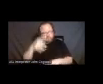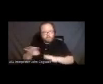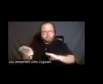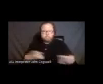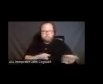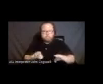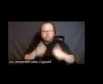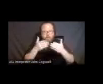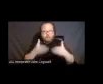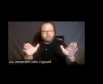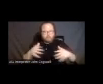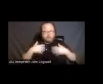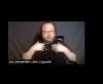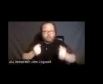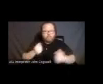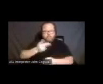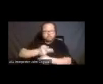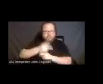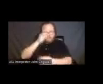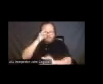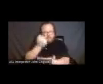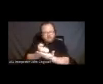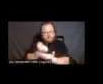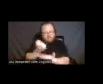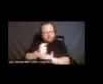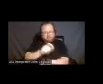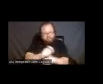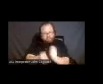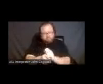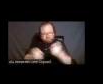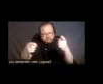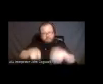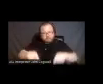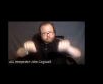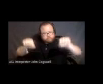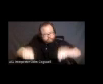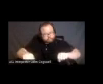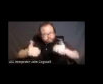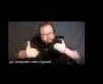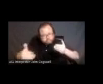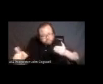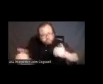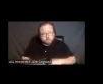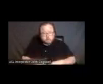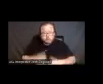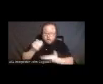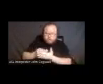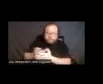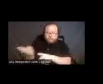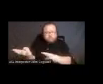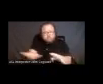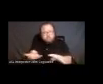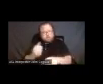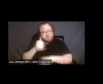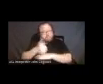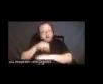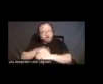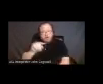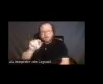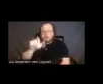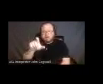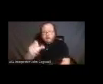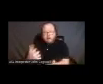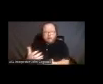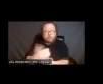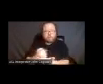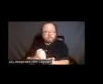care. Because the economy can change over time, and because this funding stream is based on a tax revenue, so